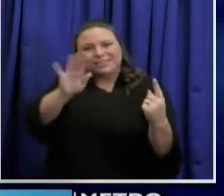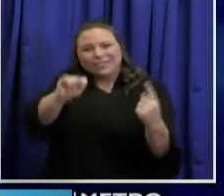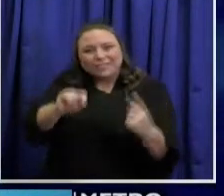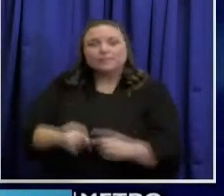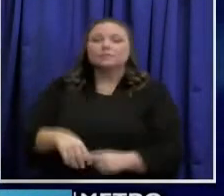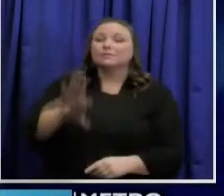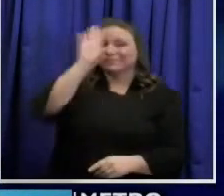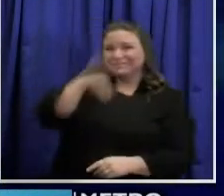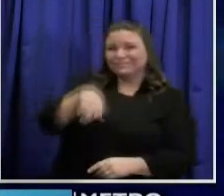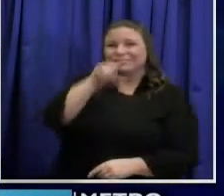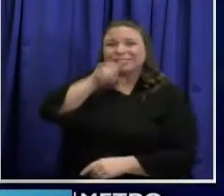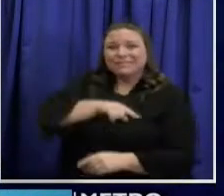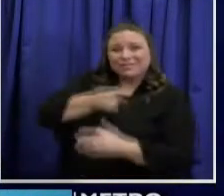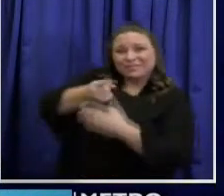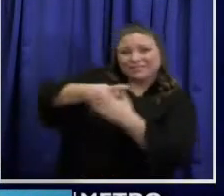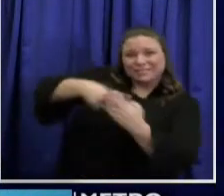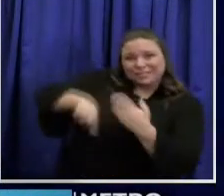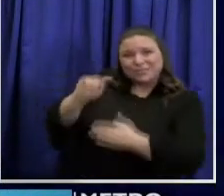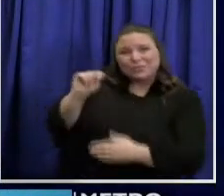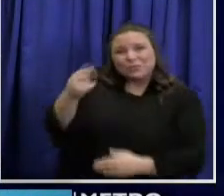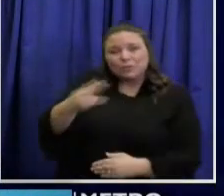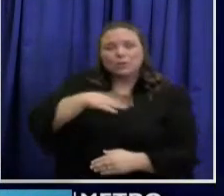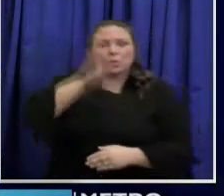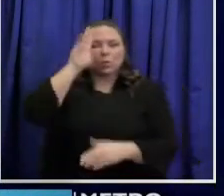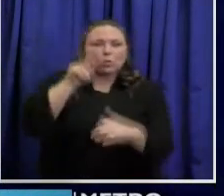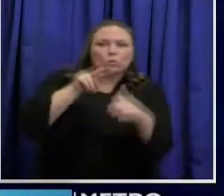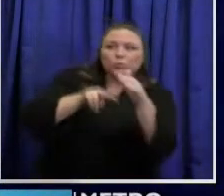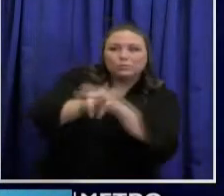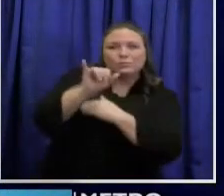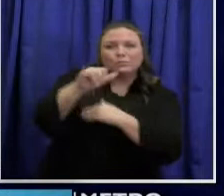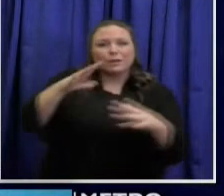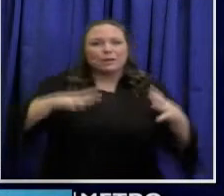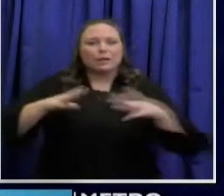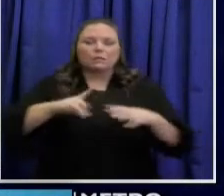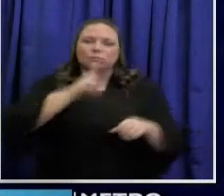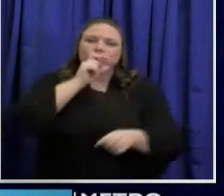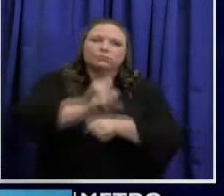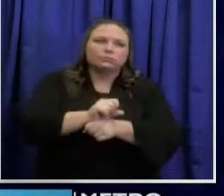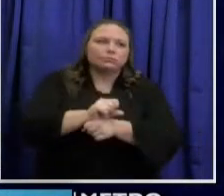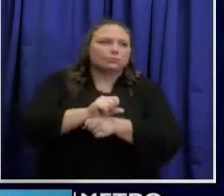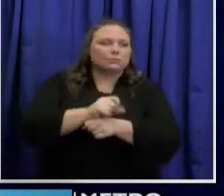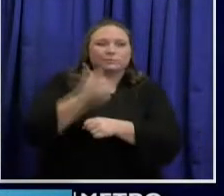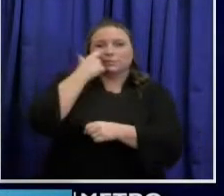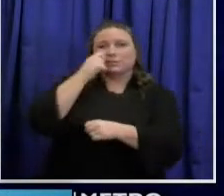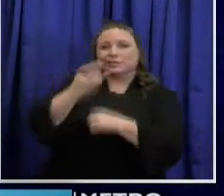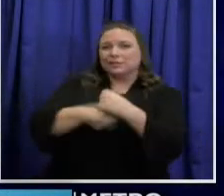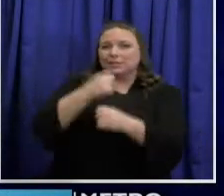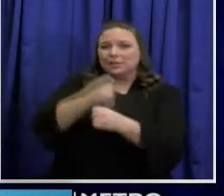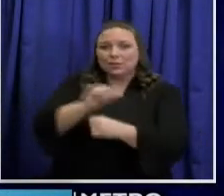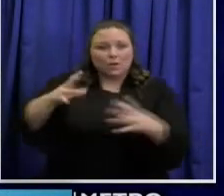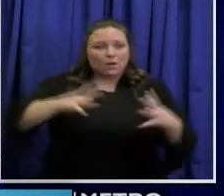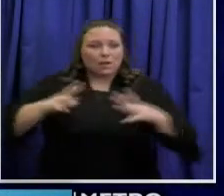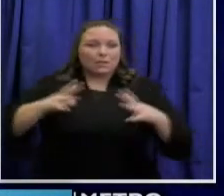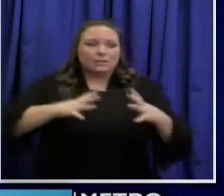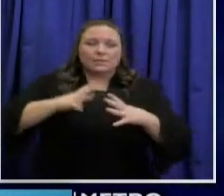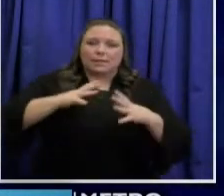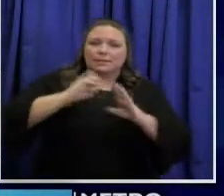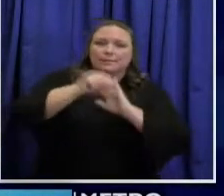Thanksgiving is a week away. Now, I know we're all looking forward to this holiday, and honestly, after the year we've had, I mean, the holiday season is